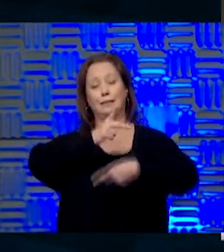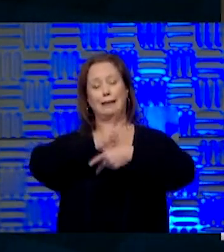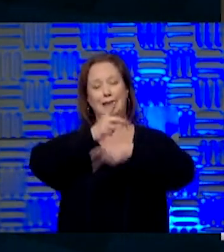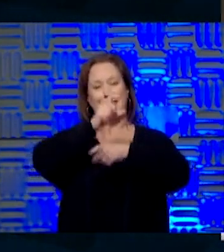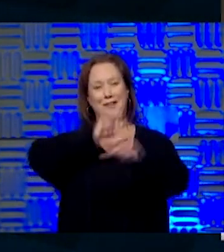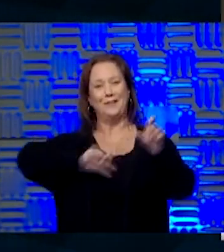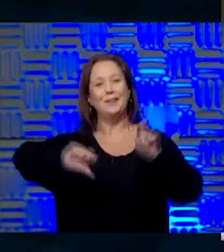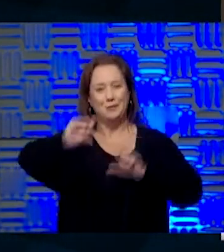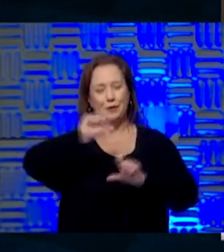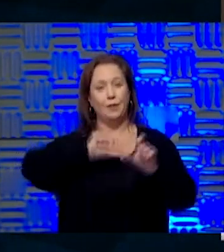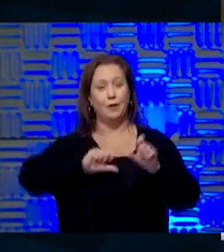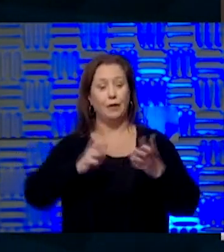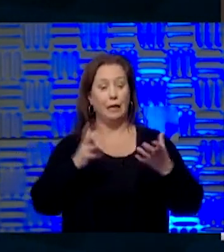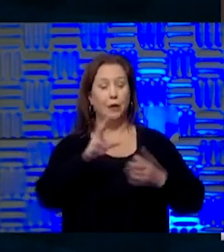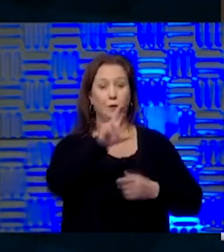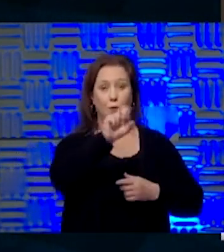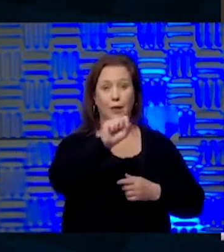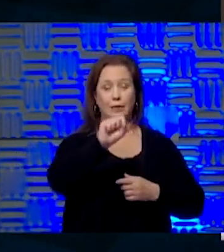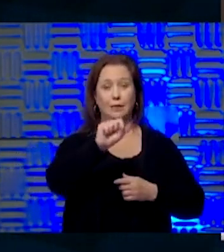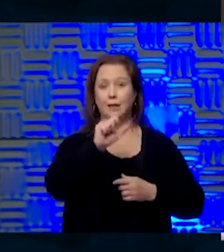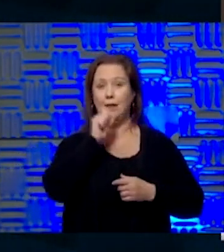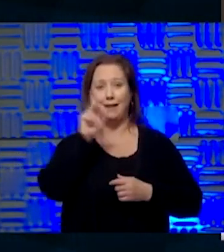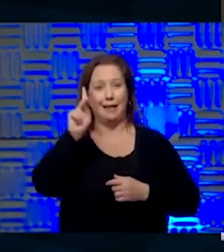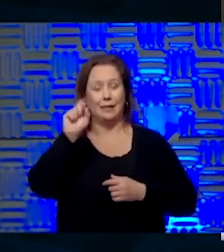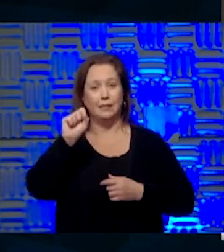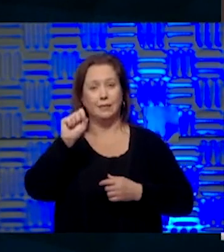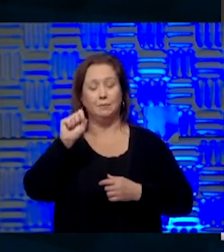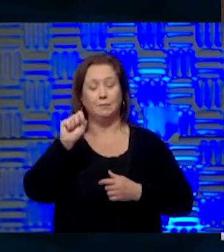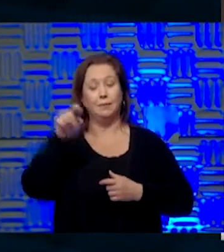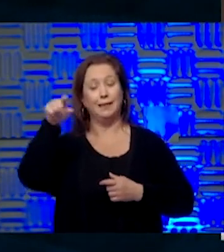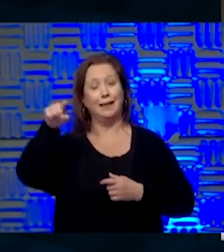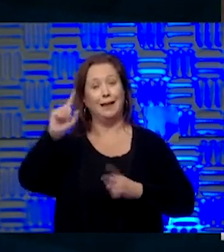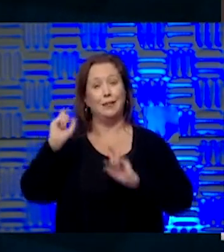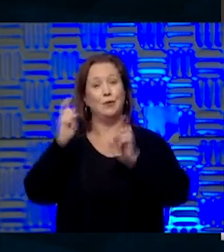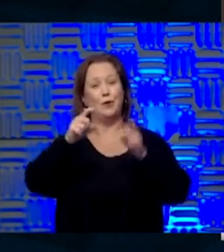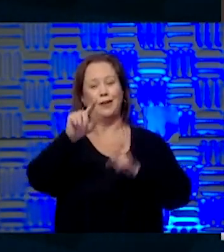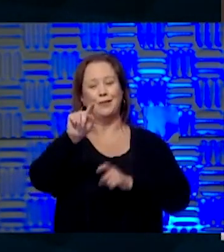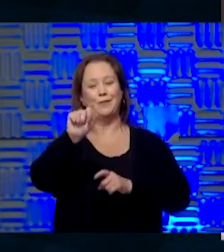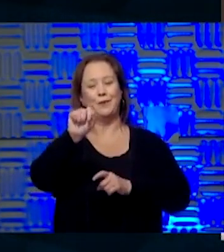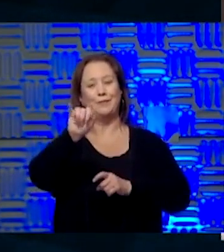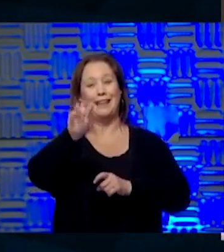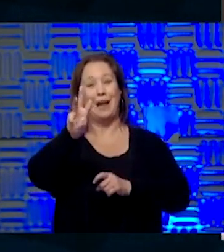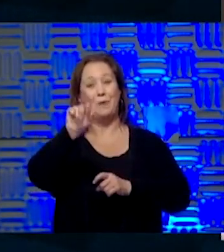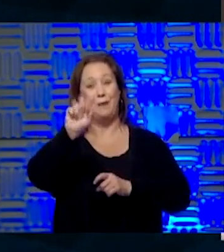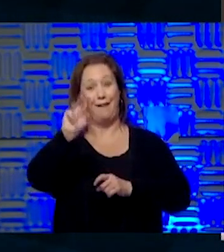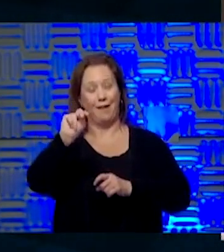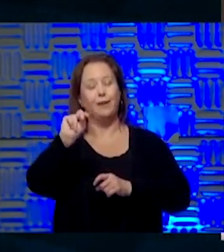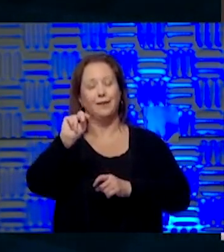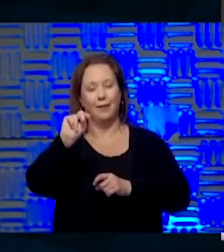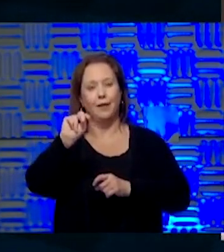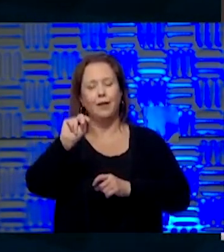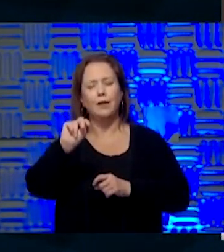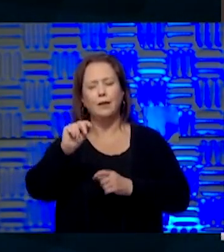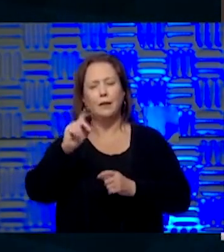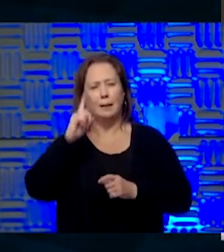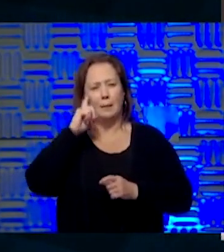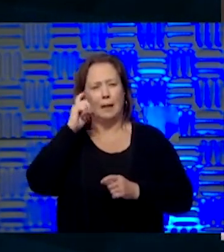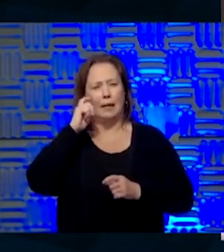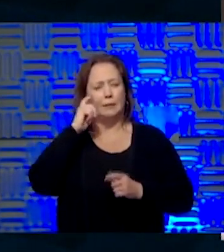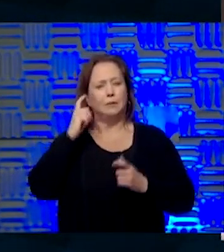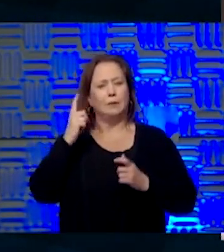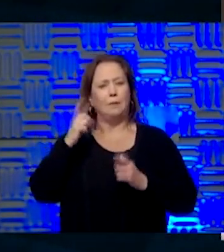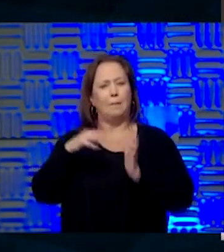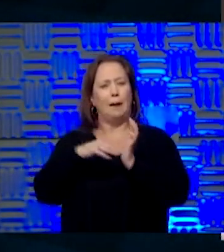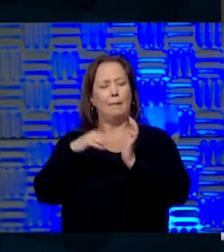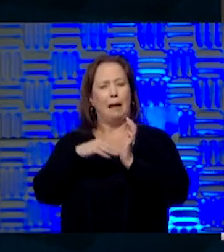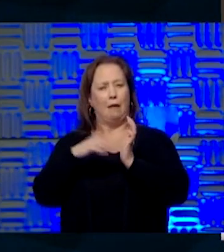other, not only here in the United States, not just here in Kansas, but in this case, a donation from Taiwan. And while I'm skeptical sometimes about